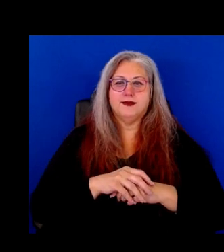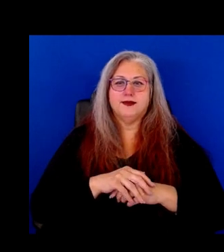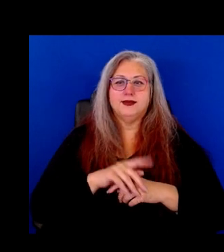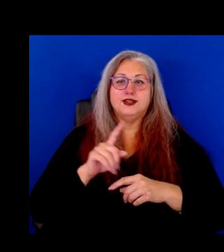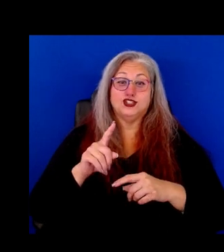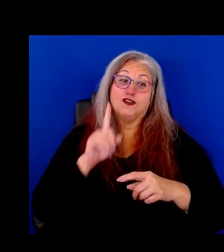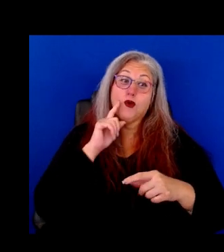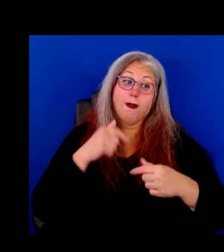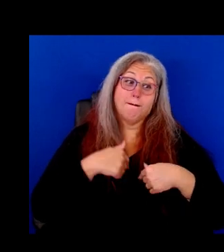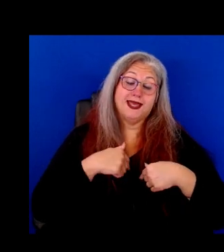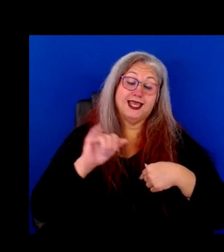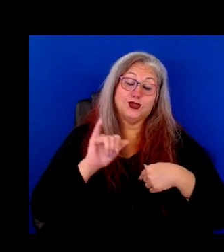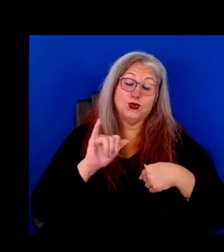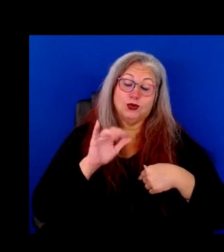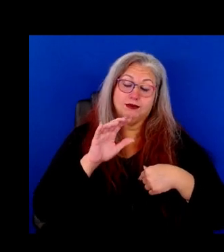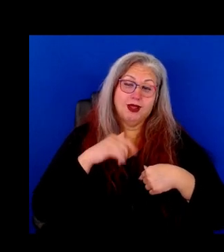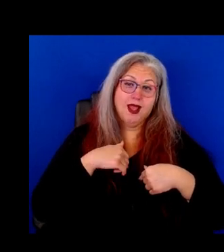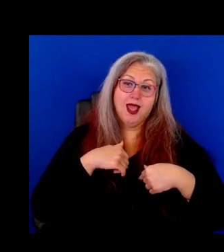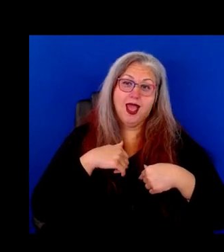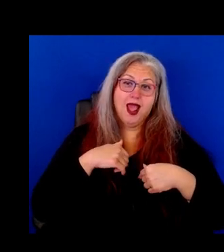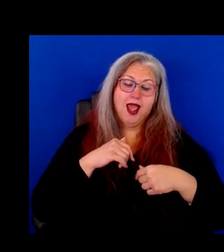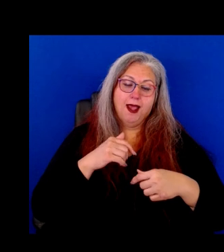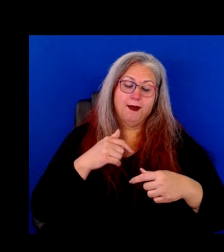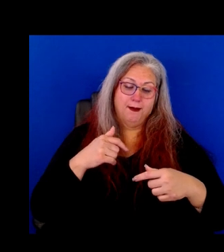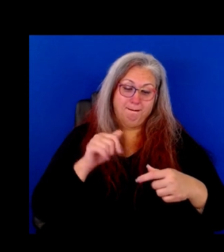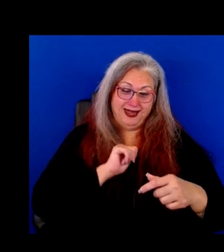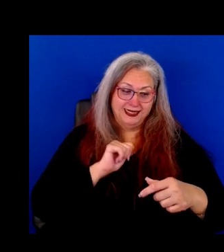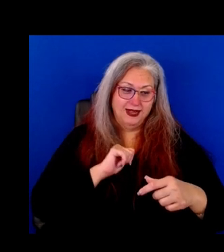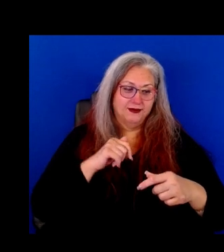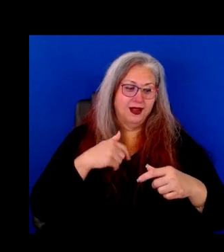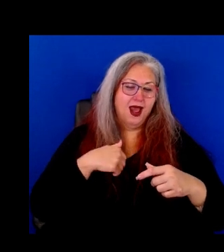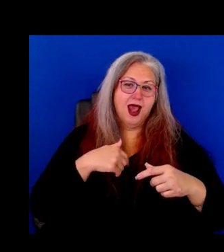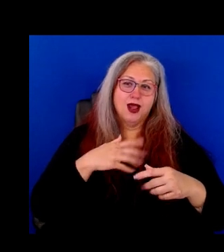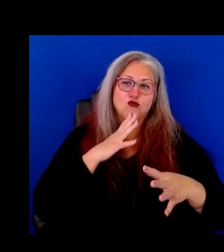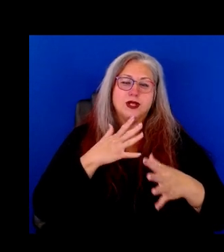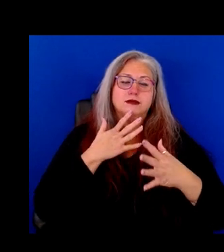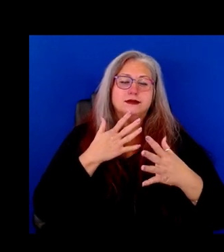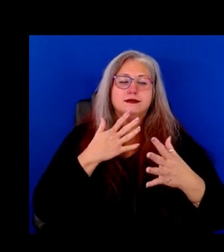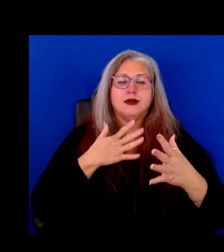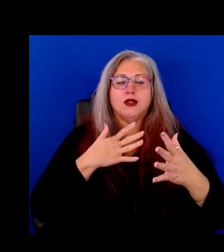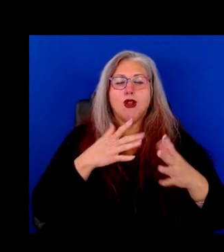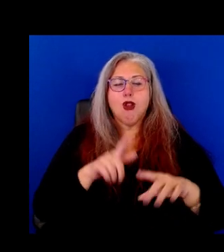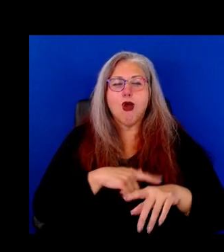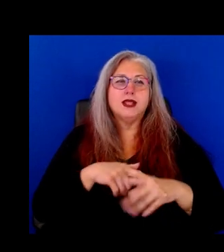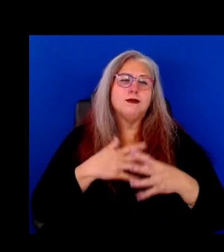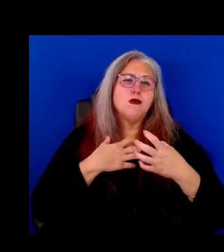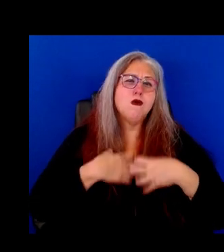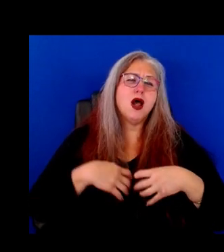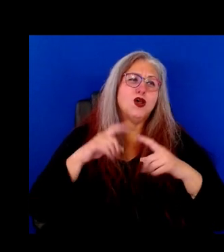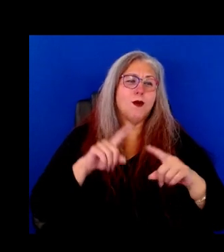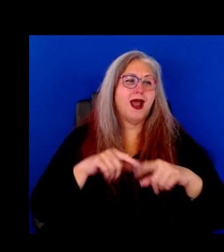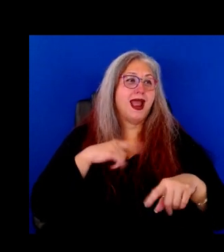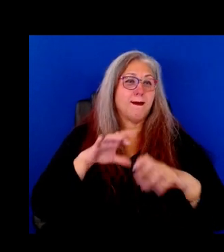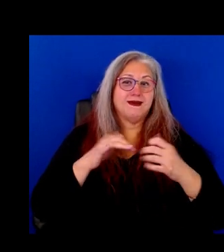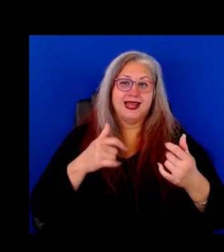she took me too to a place that I have so longed to go to, and I can't believe that